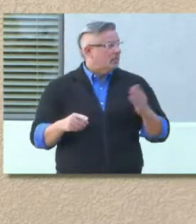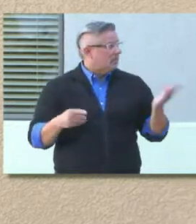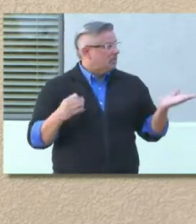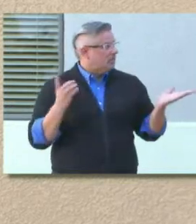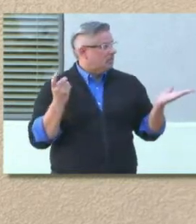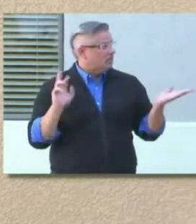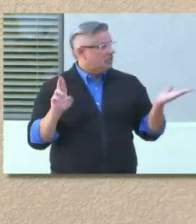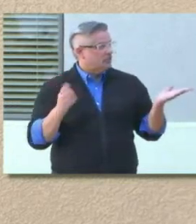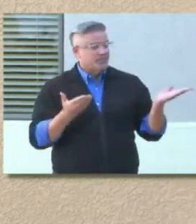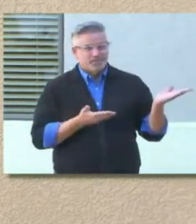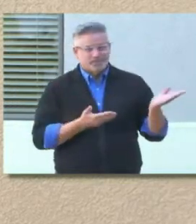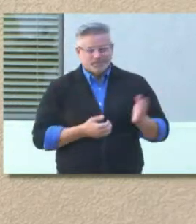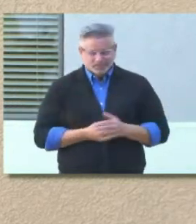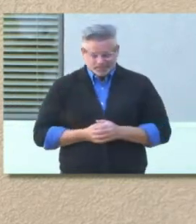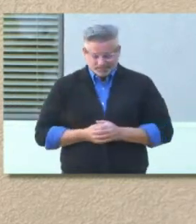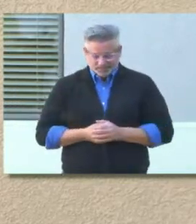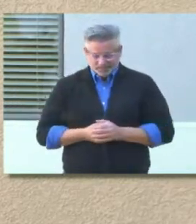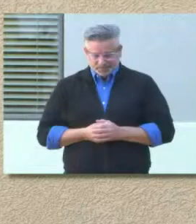Imbasciani, thank you.